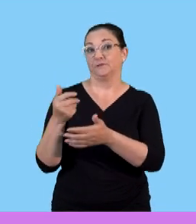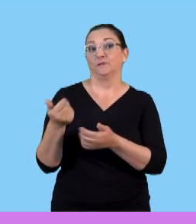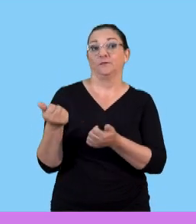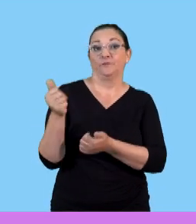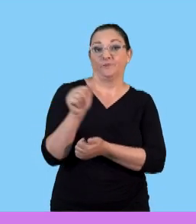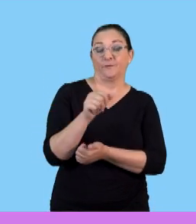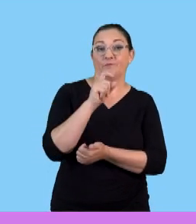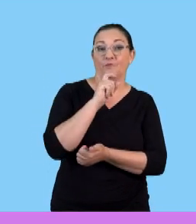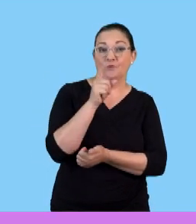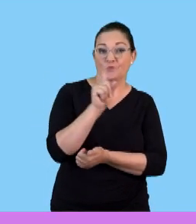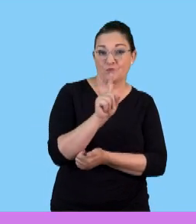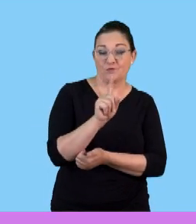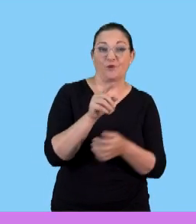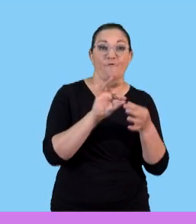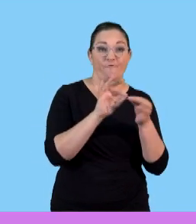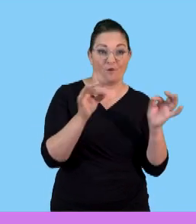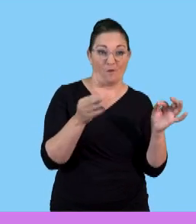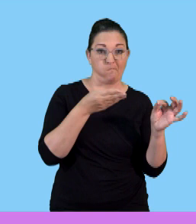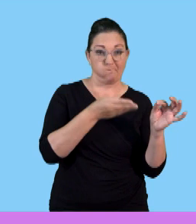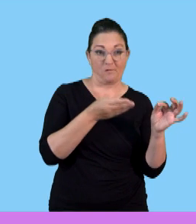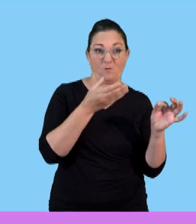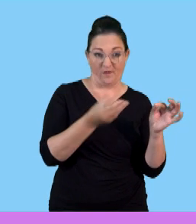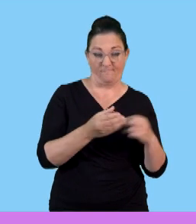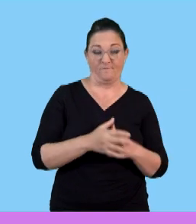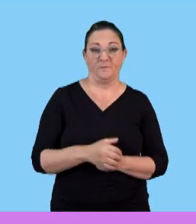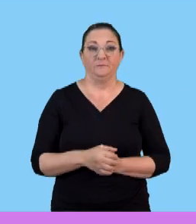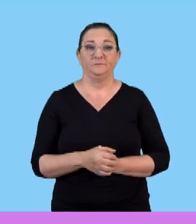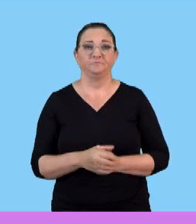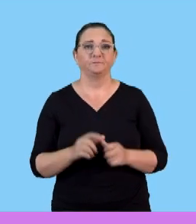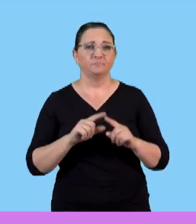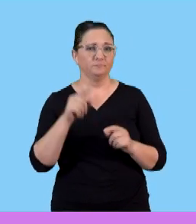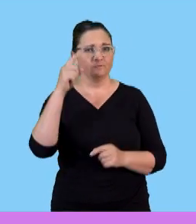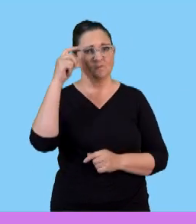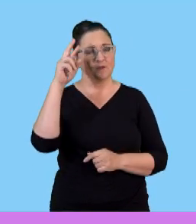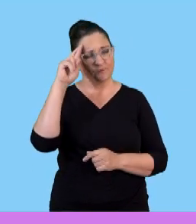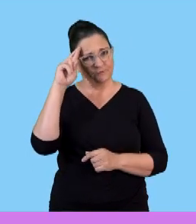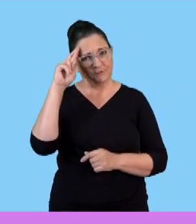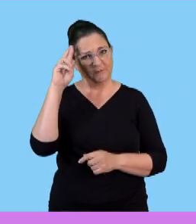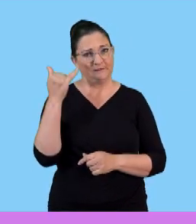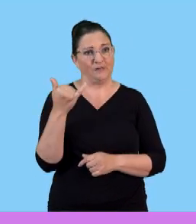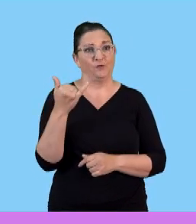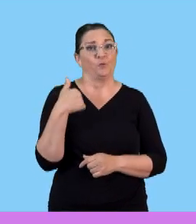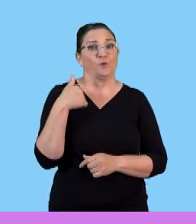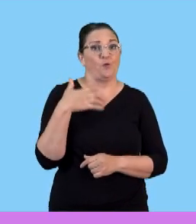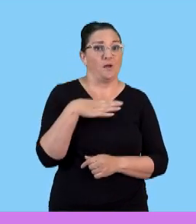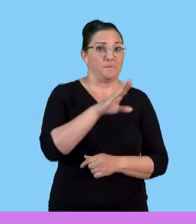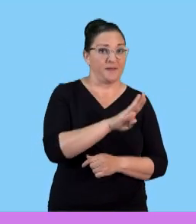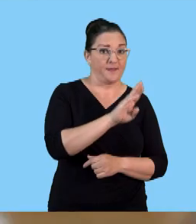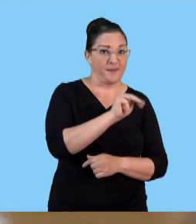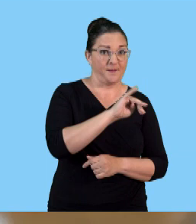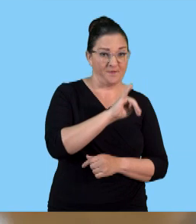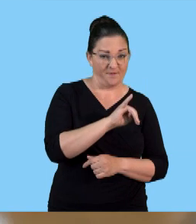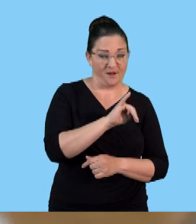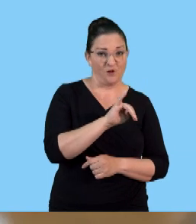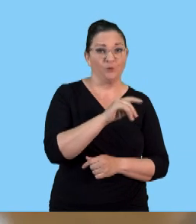use the formula. There we have the formula as well. Remember, in order to calculate body mass index, we take our